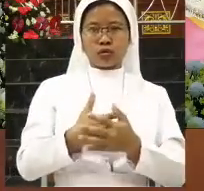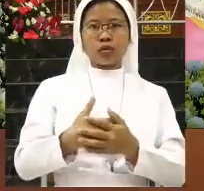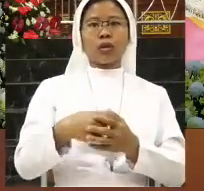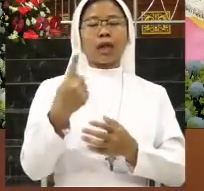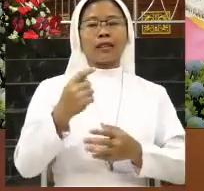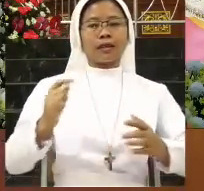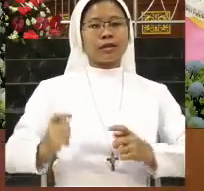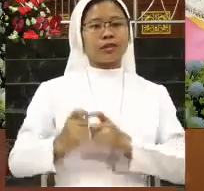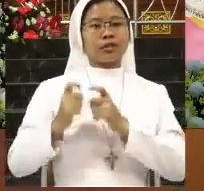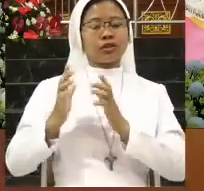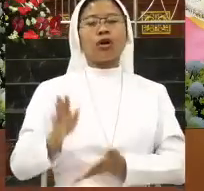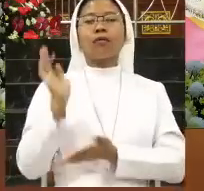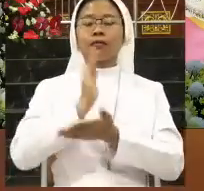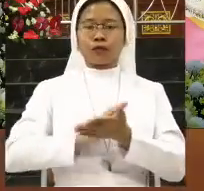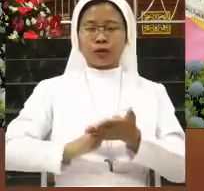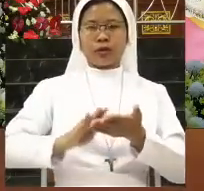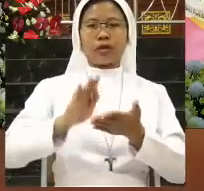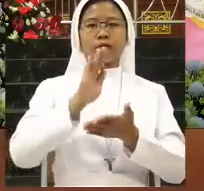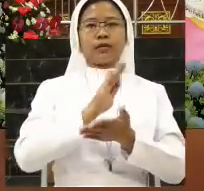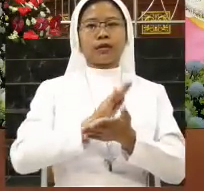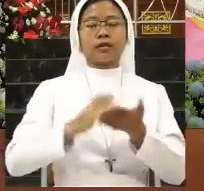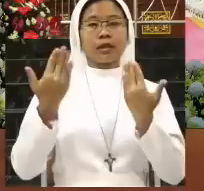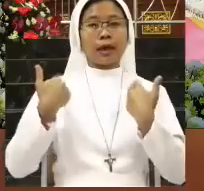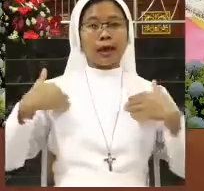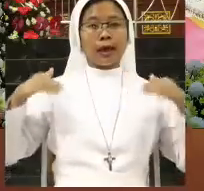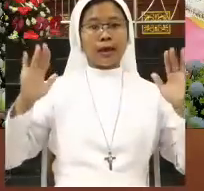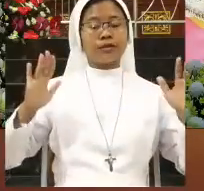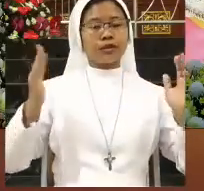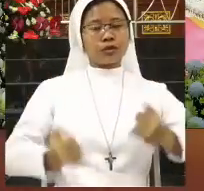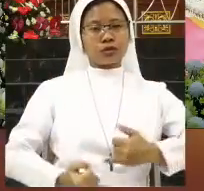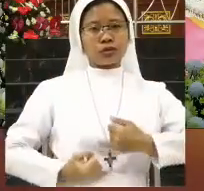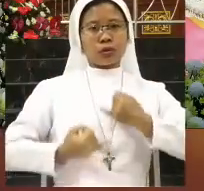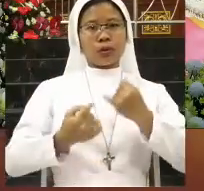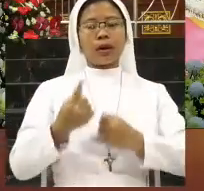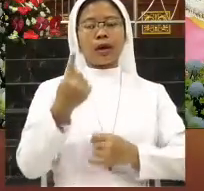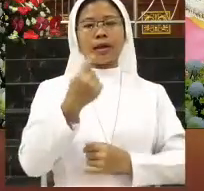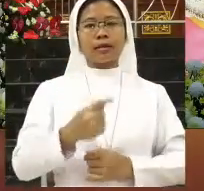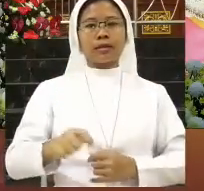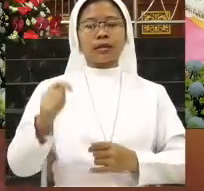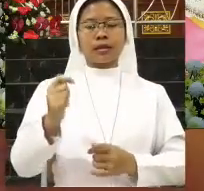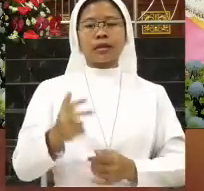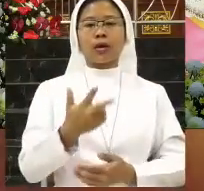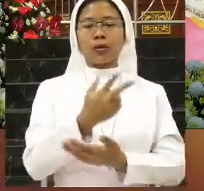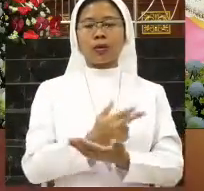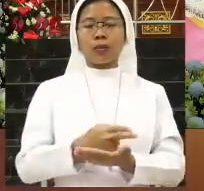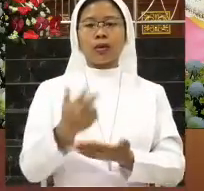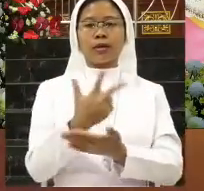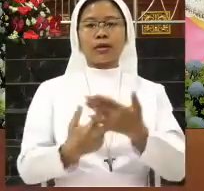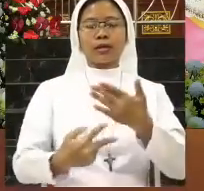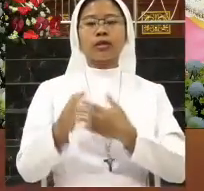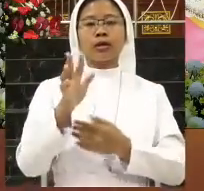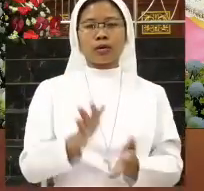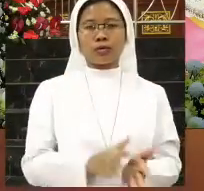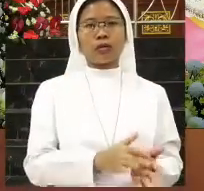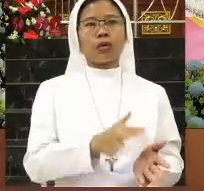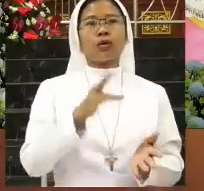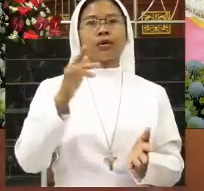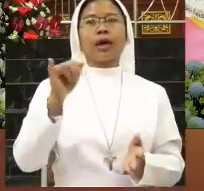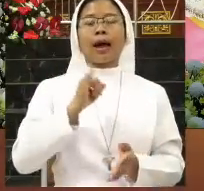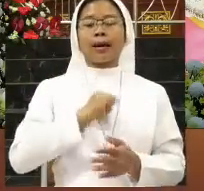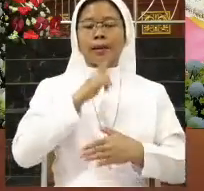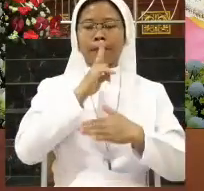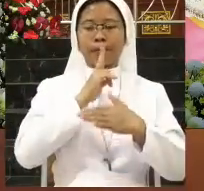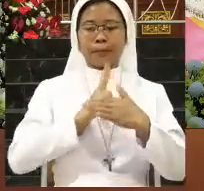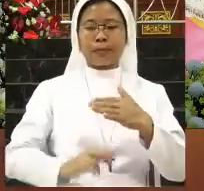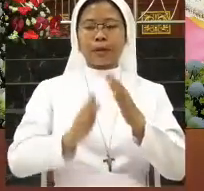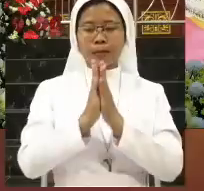the sinners their forgiveness, the angels their joy, and the Blessed Trinity untold glory. I have